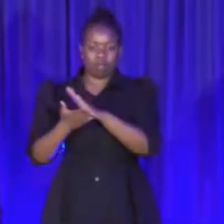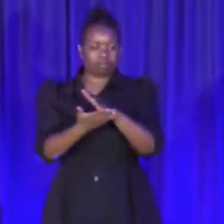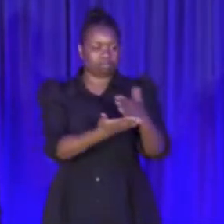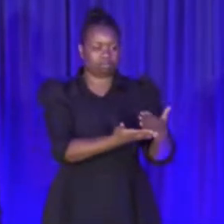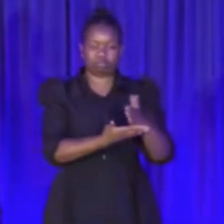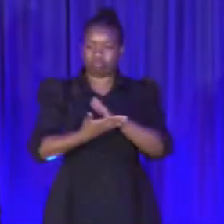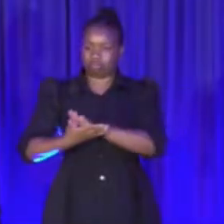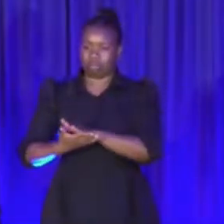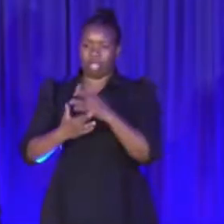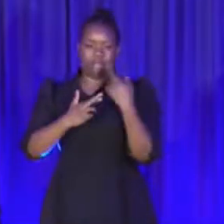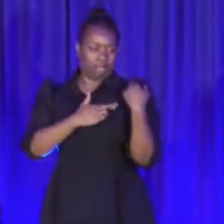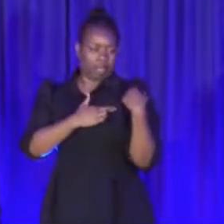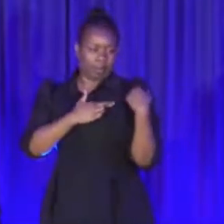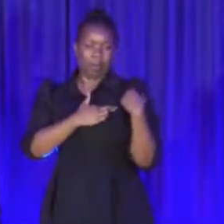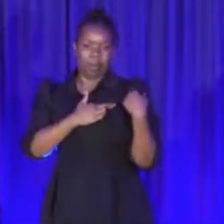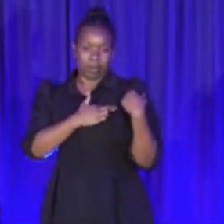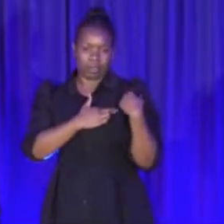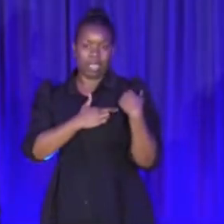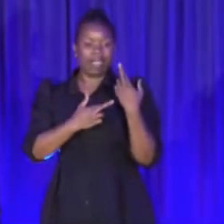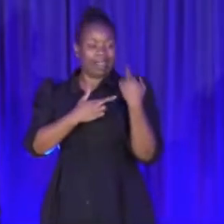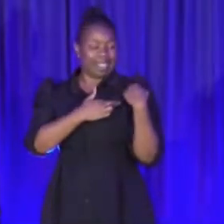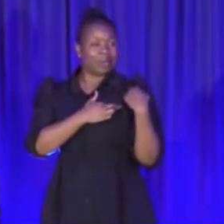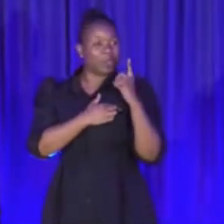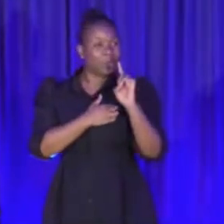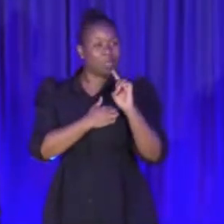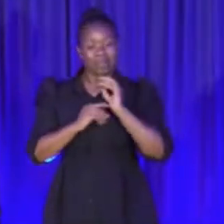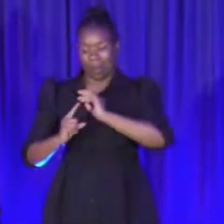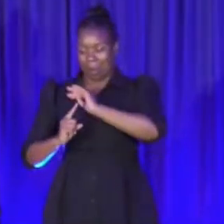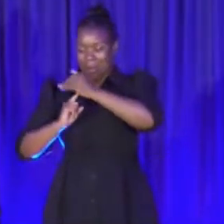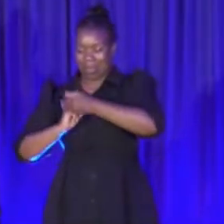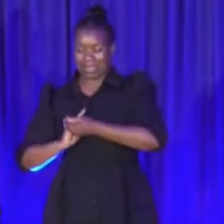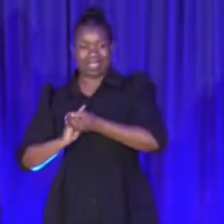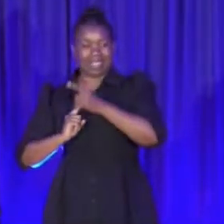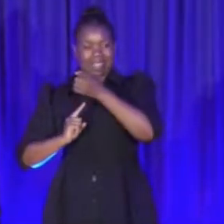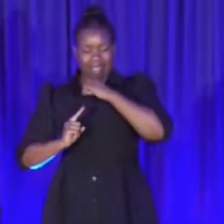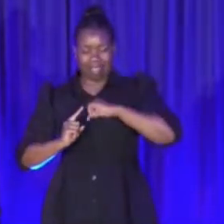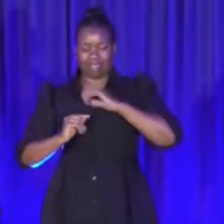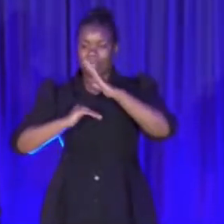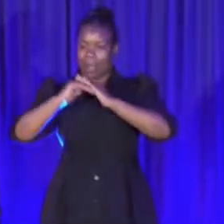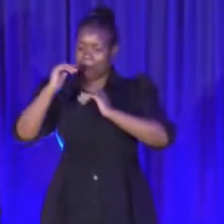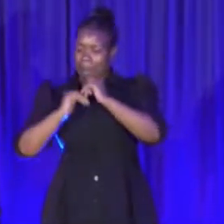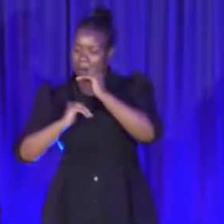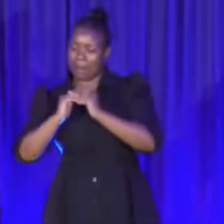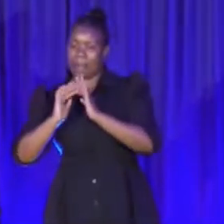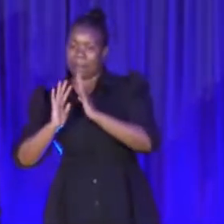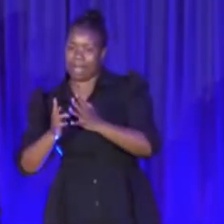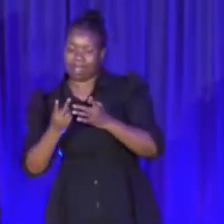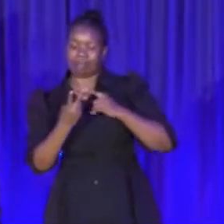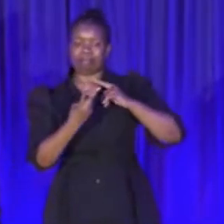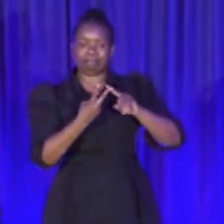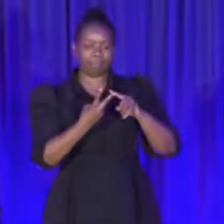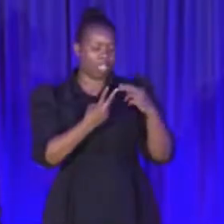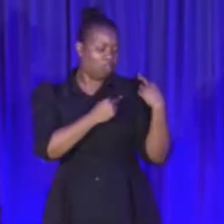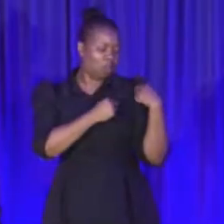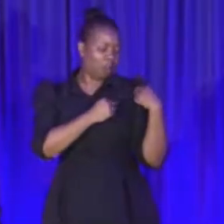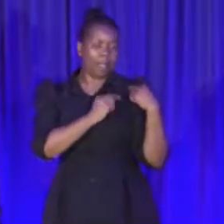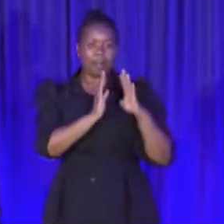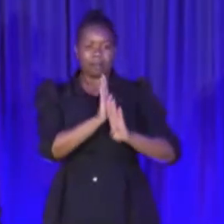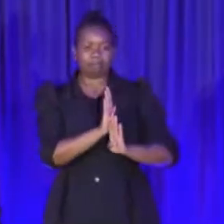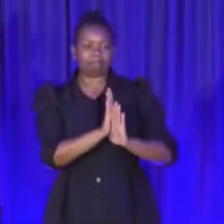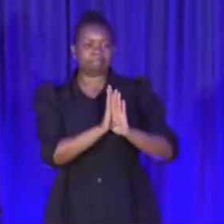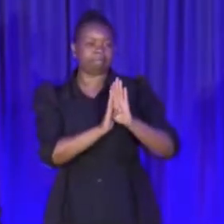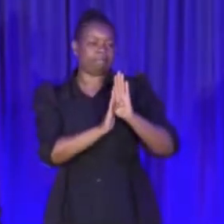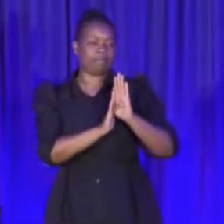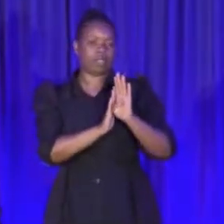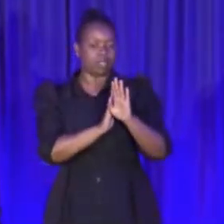responsibility, the responsibility to protect what we have built as a nation, the responsibility to improve what